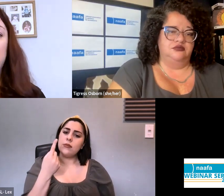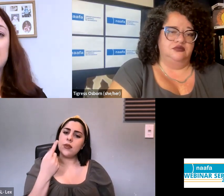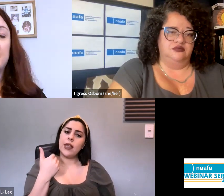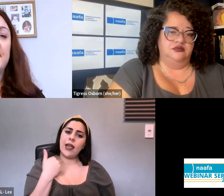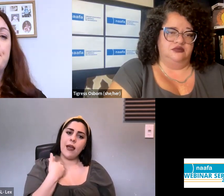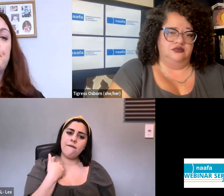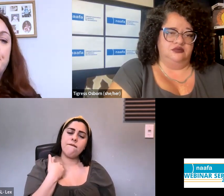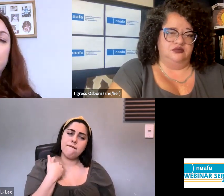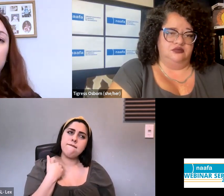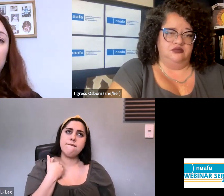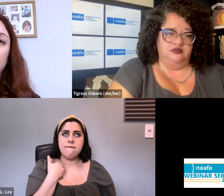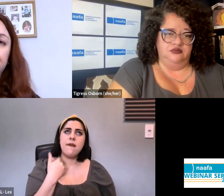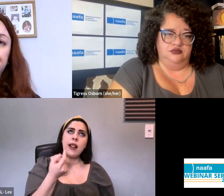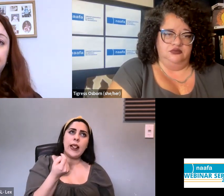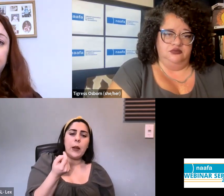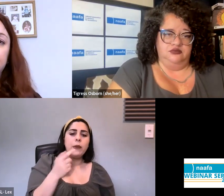that aspect of it.